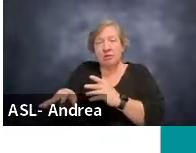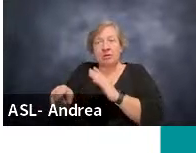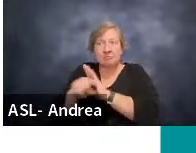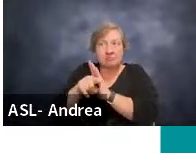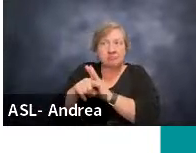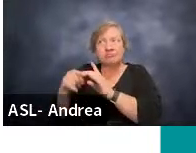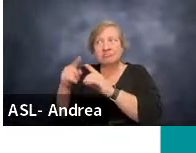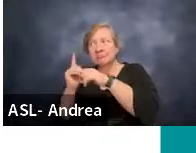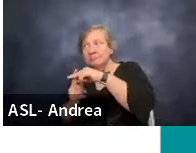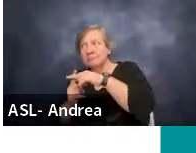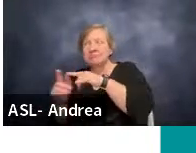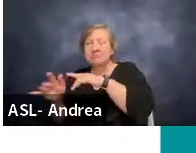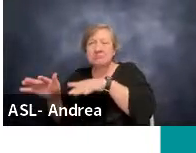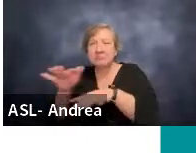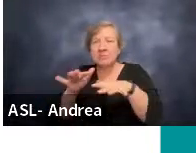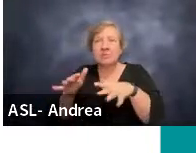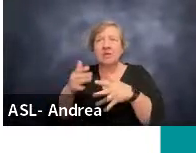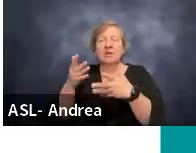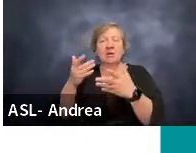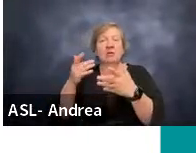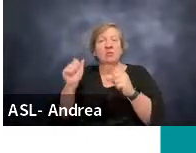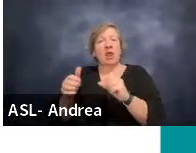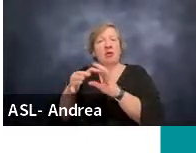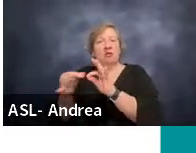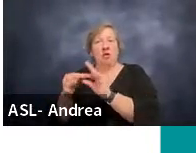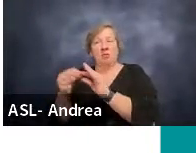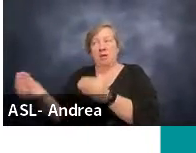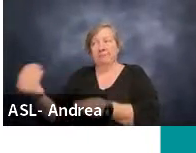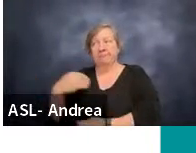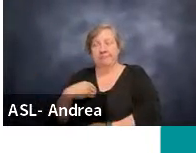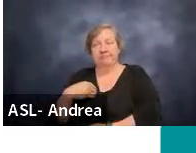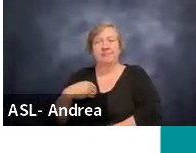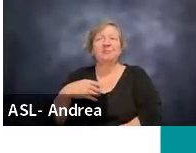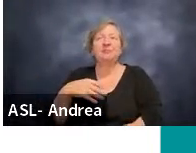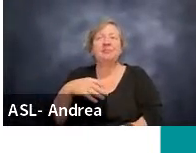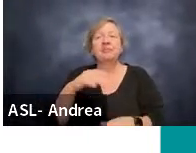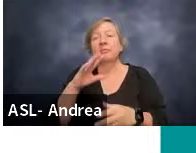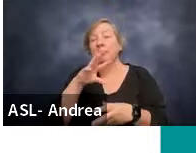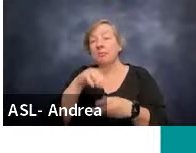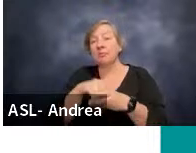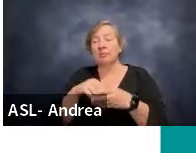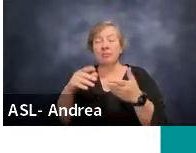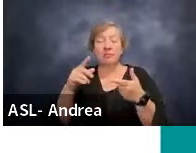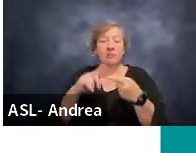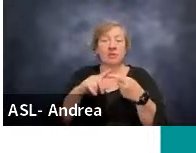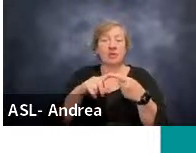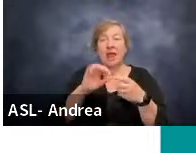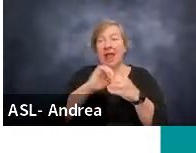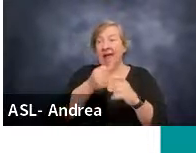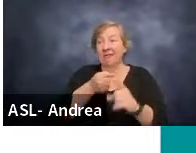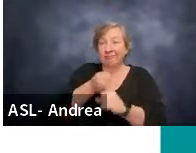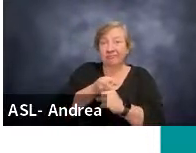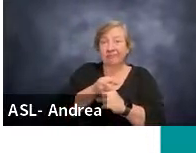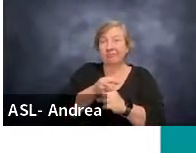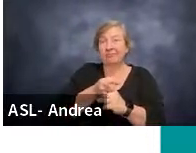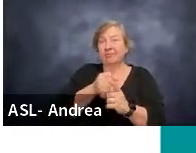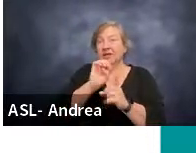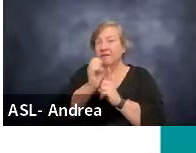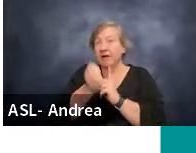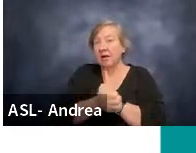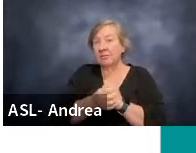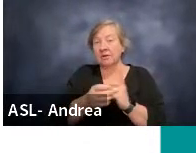we drive through this process. Those comments include impacts to the environment, specifically air quality,